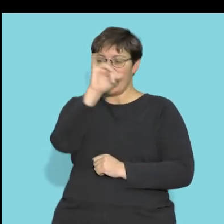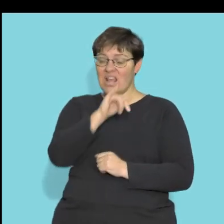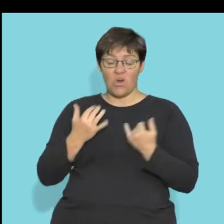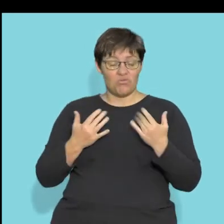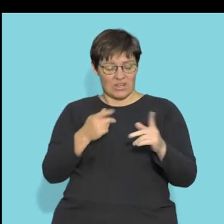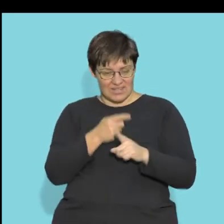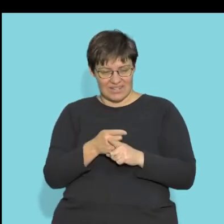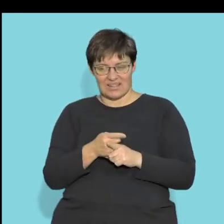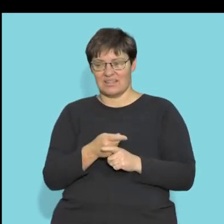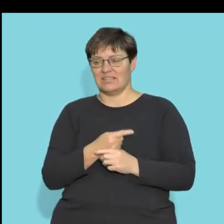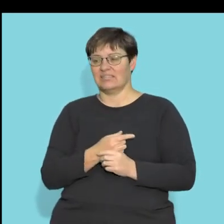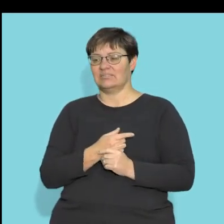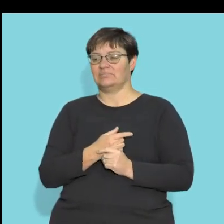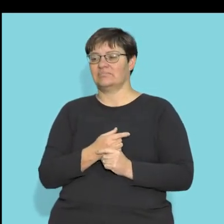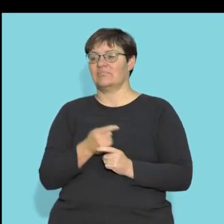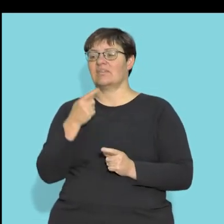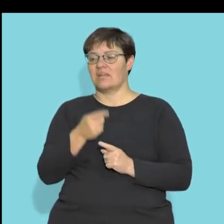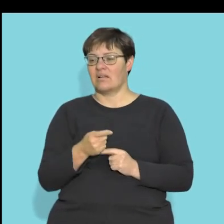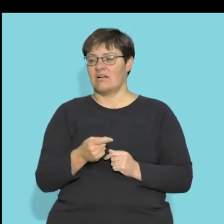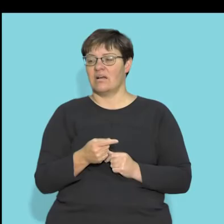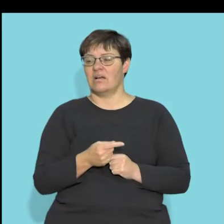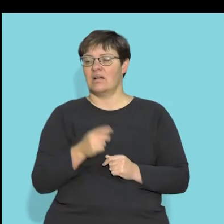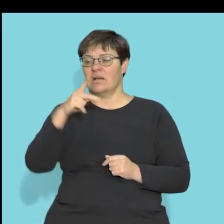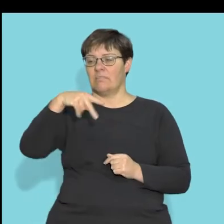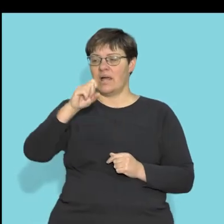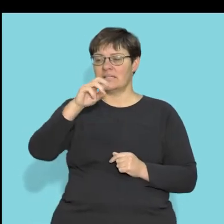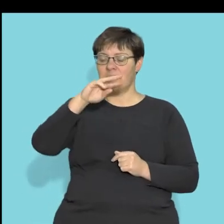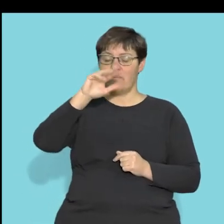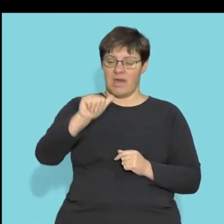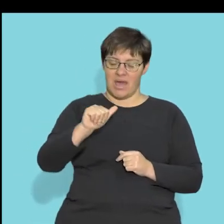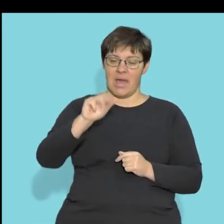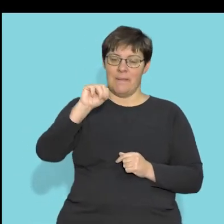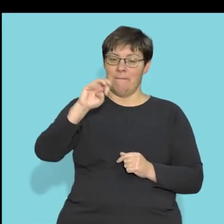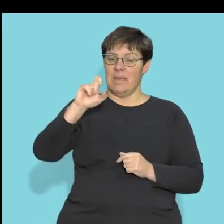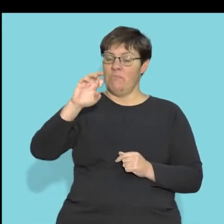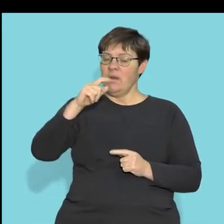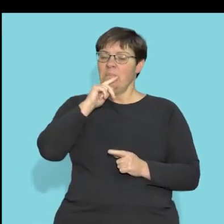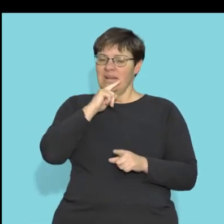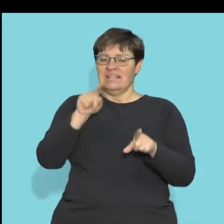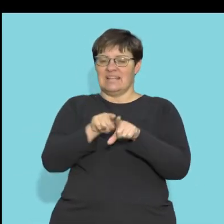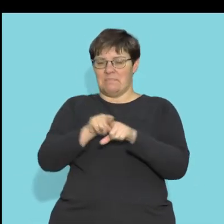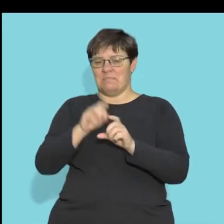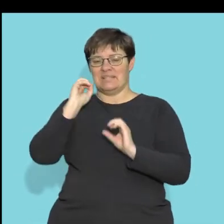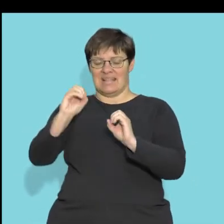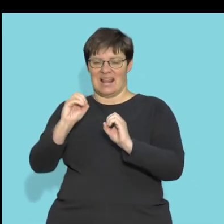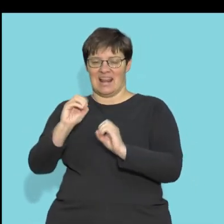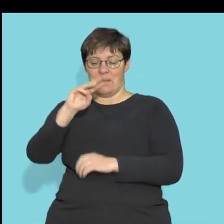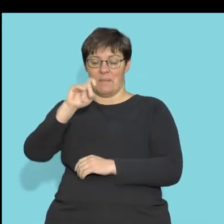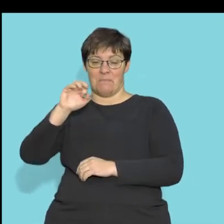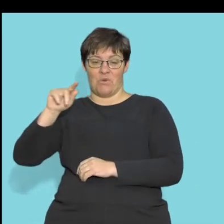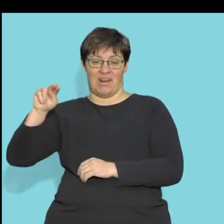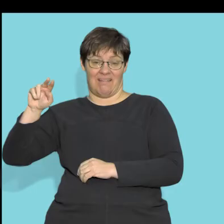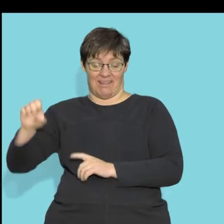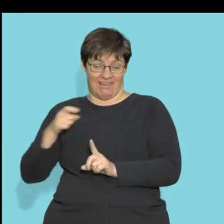going, and that plasma membrane is another word for the cell membrane. So the cell wall, quite intricate with